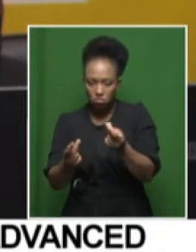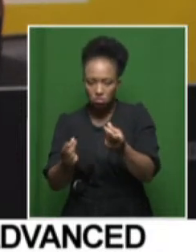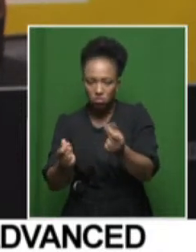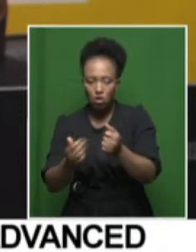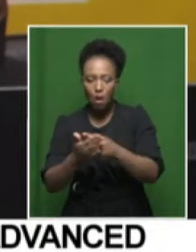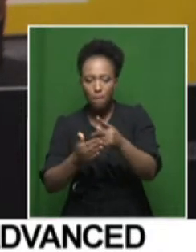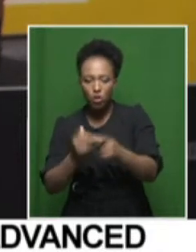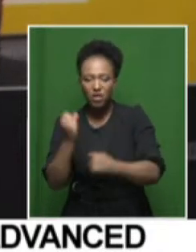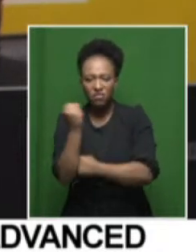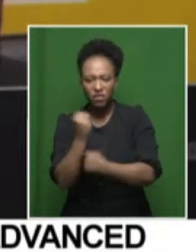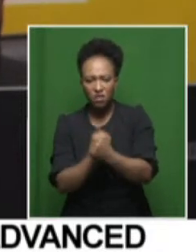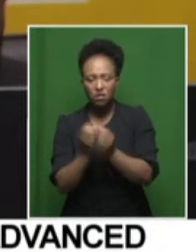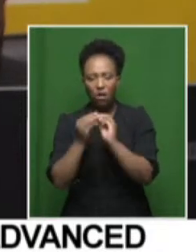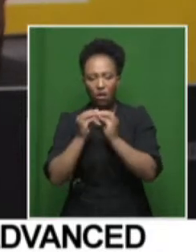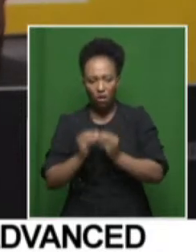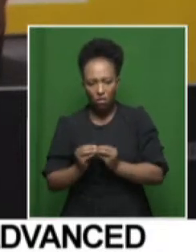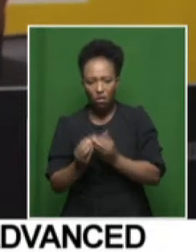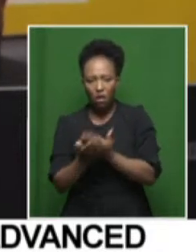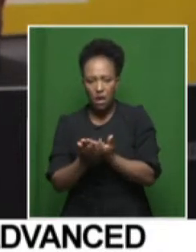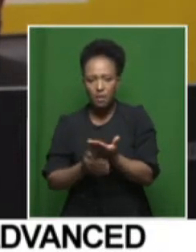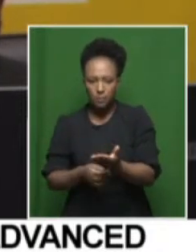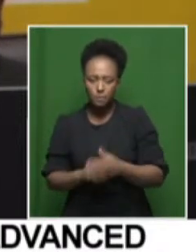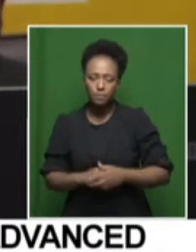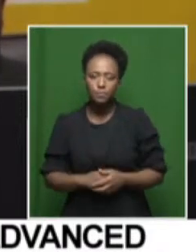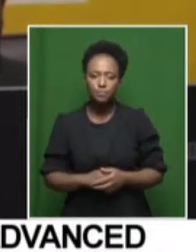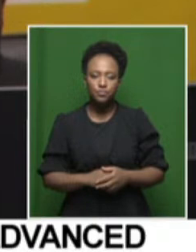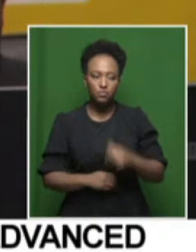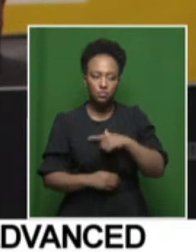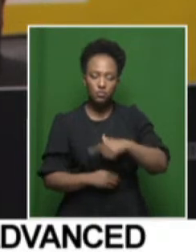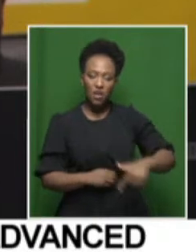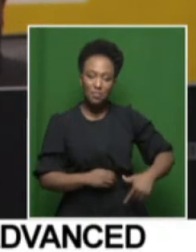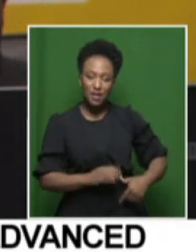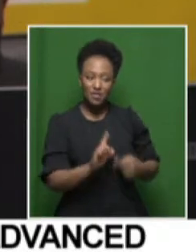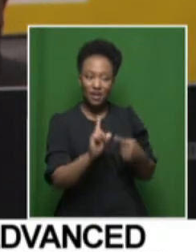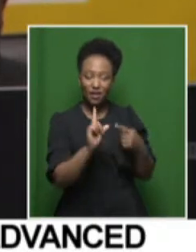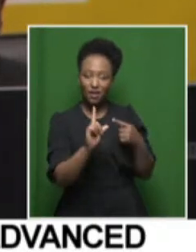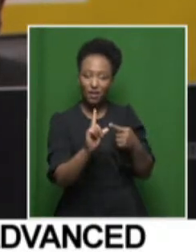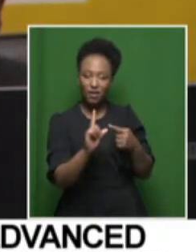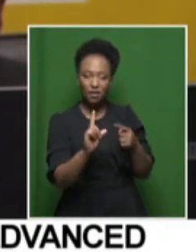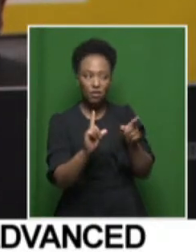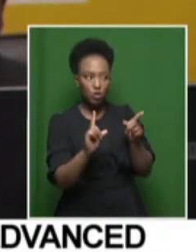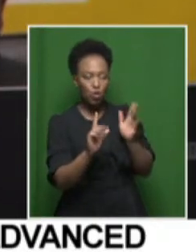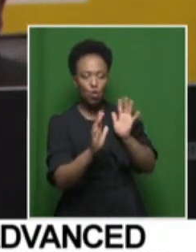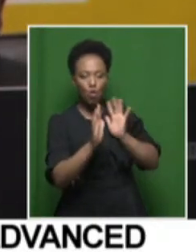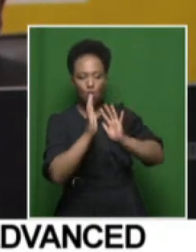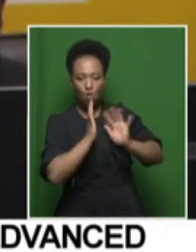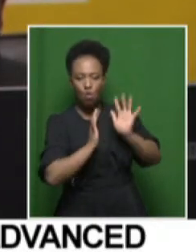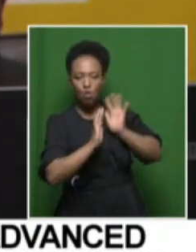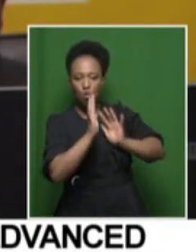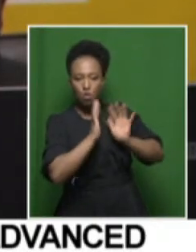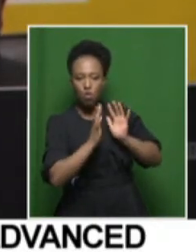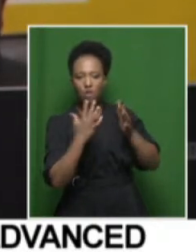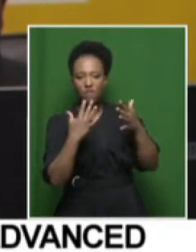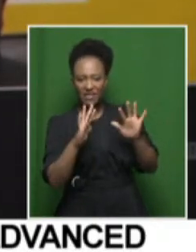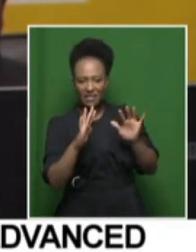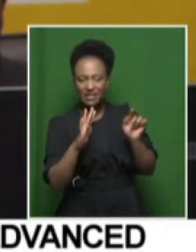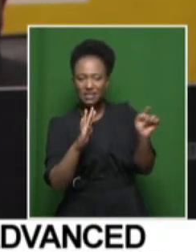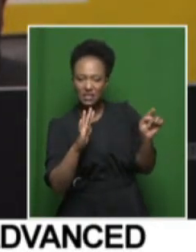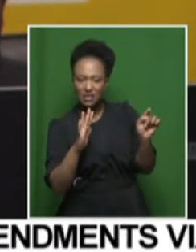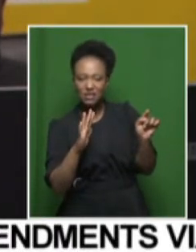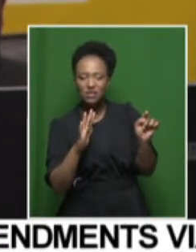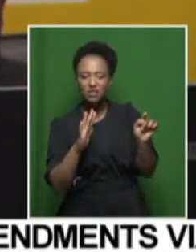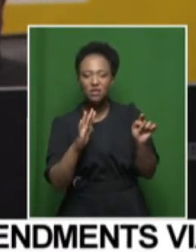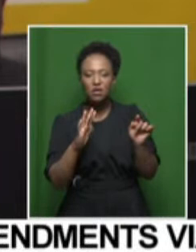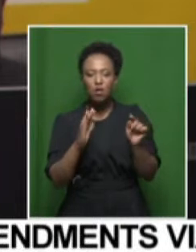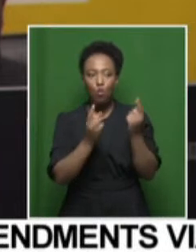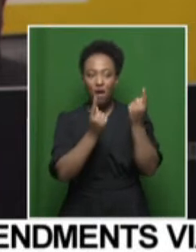infrastructure. Mr. President, in the State of the Nation address, you spoke about the importance of catalytic and